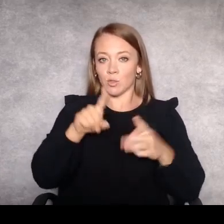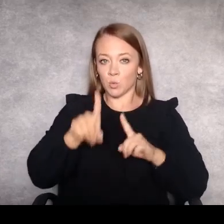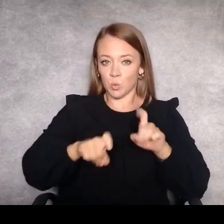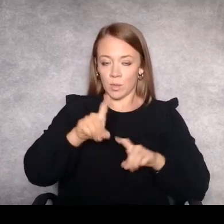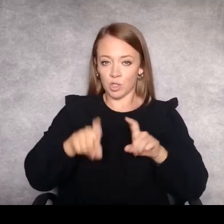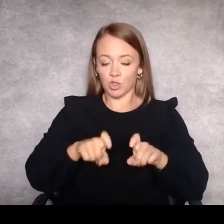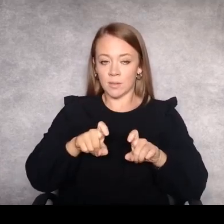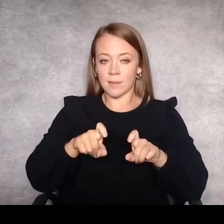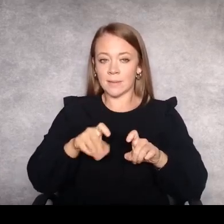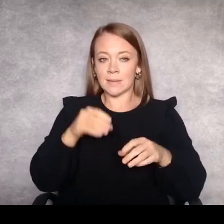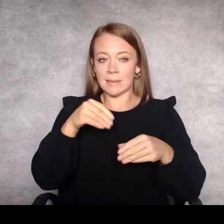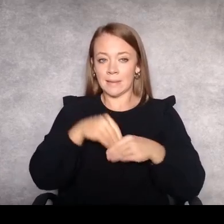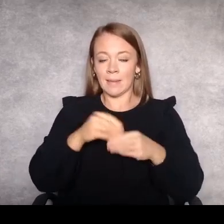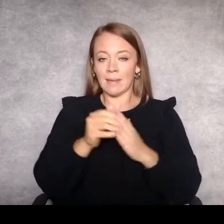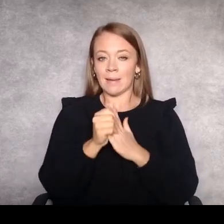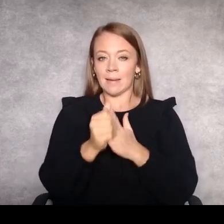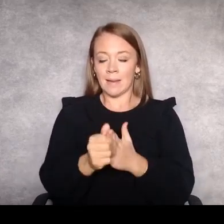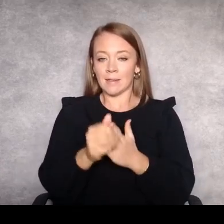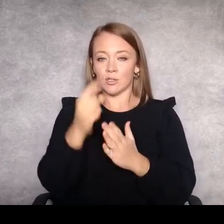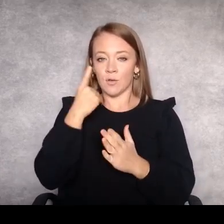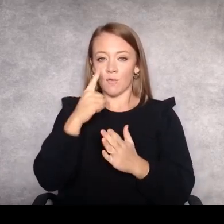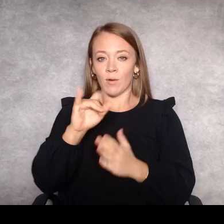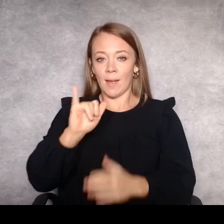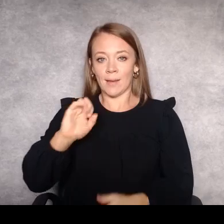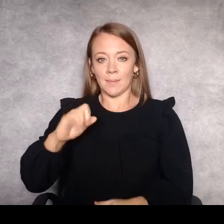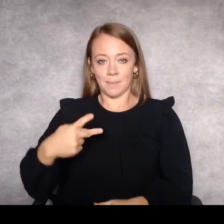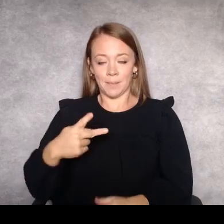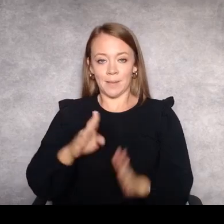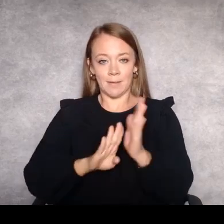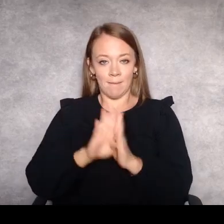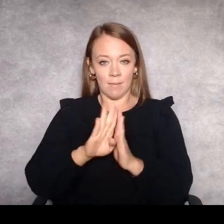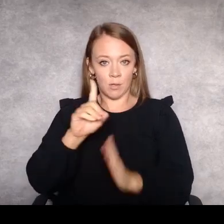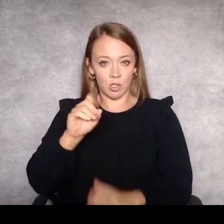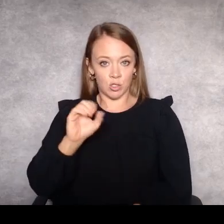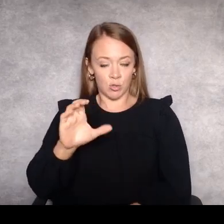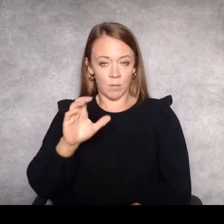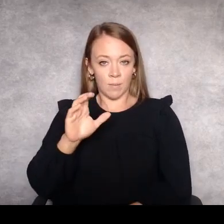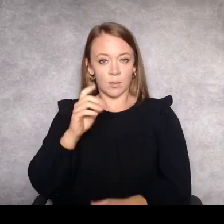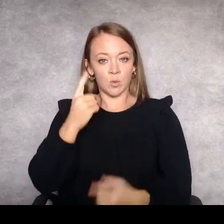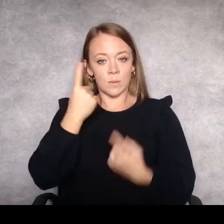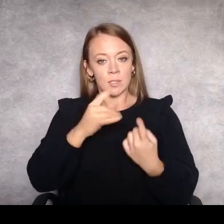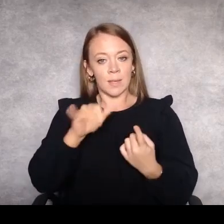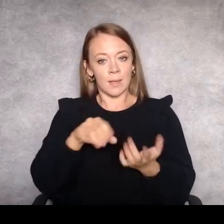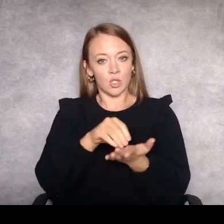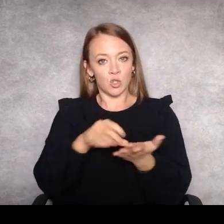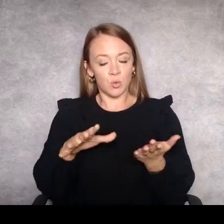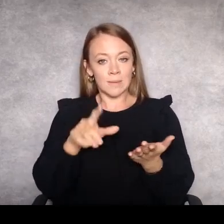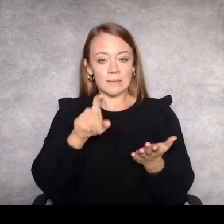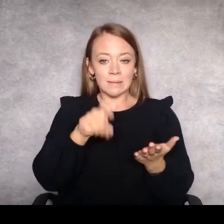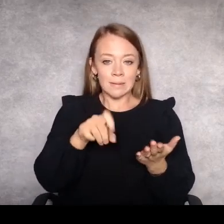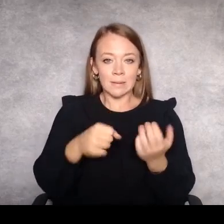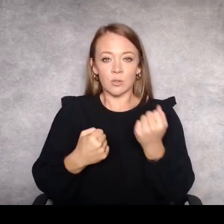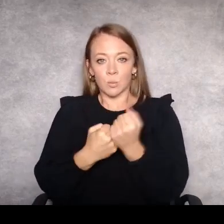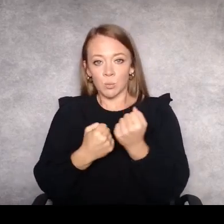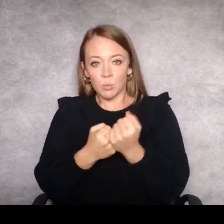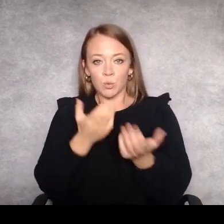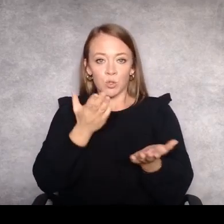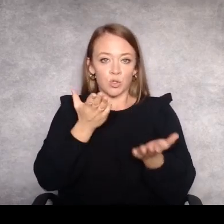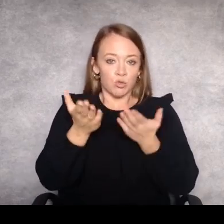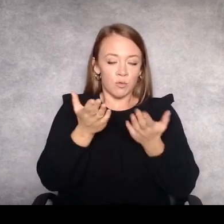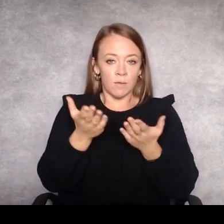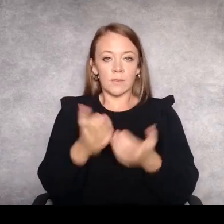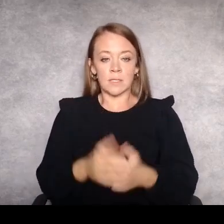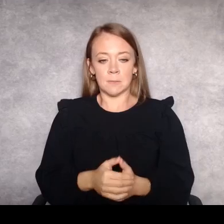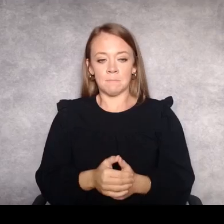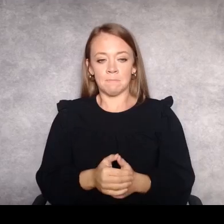questions available in the Guidance for IEP Development document to consider the specific needs, supports, services, and